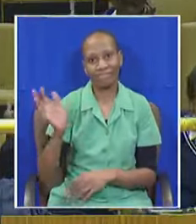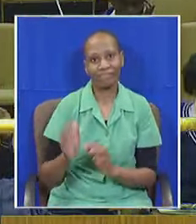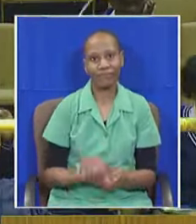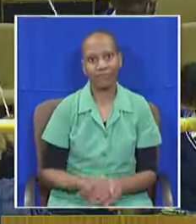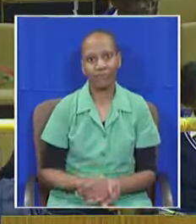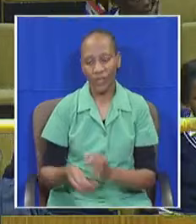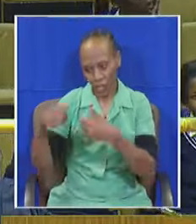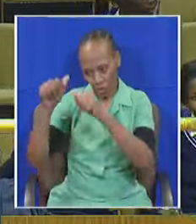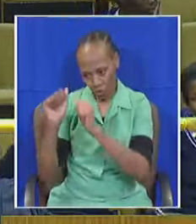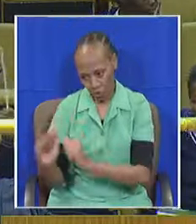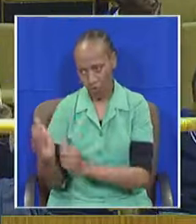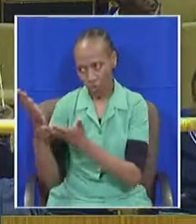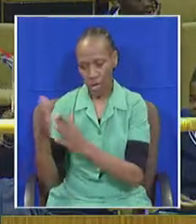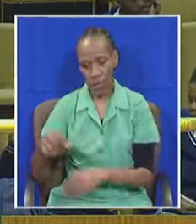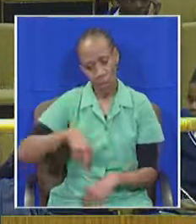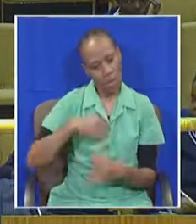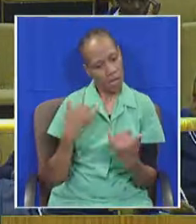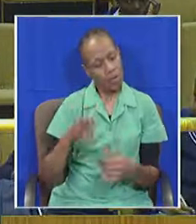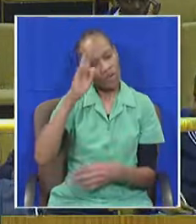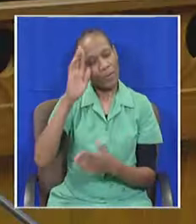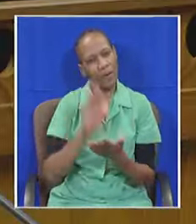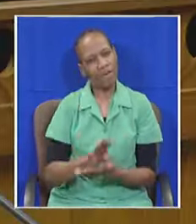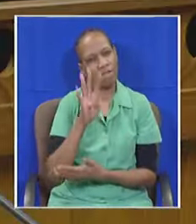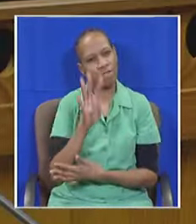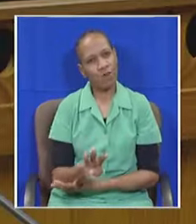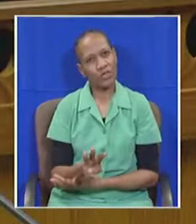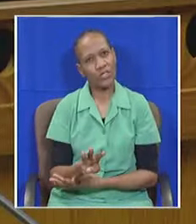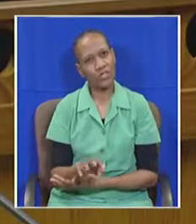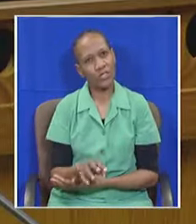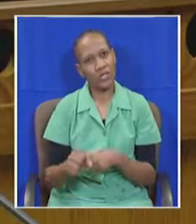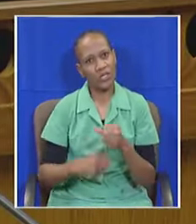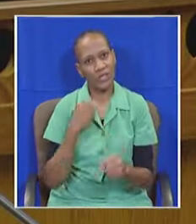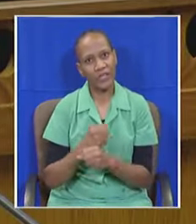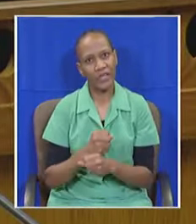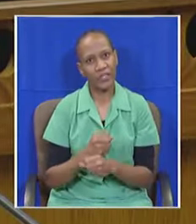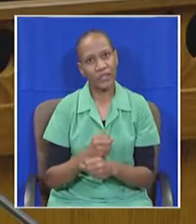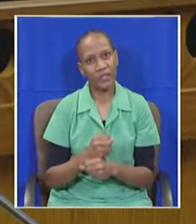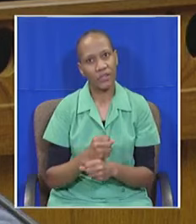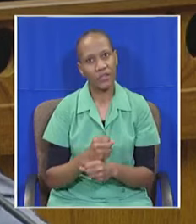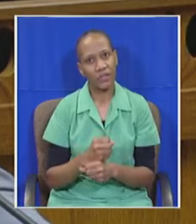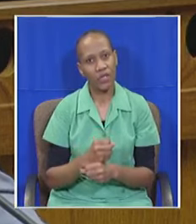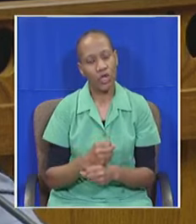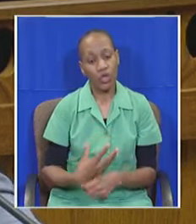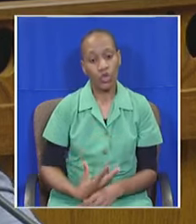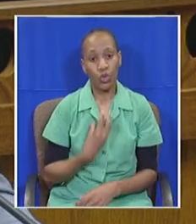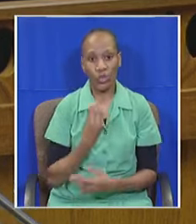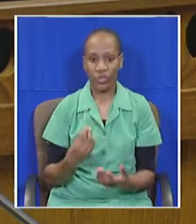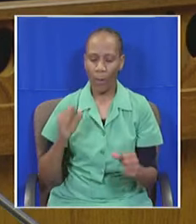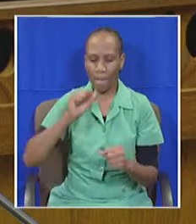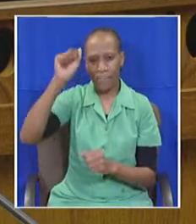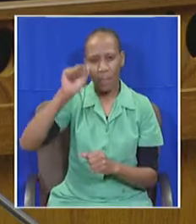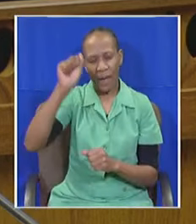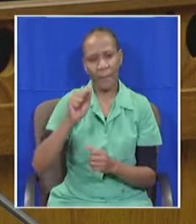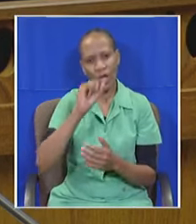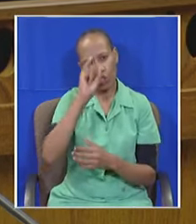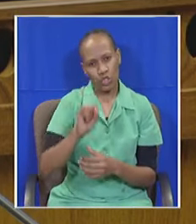Honorable House Chair, as we commemorate the 14th anniversary of the youth uprising on June 16, we're